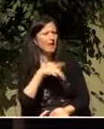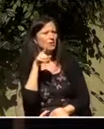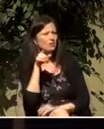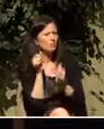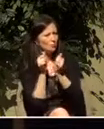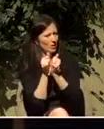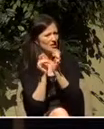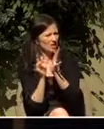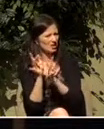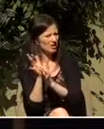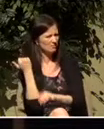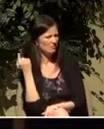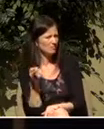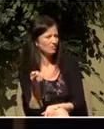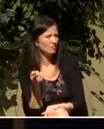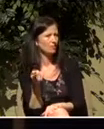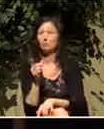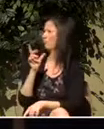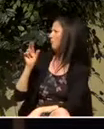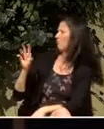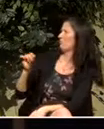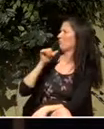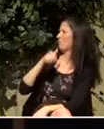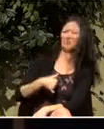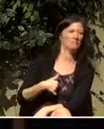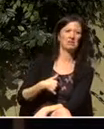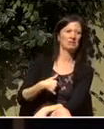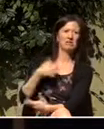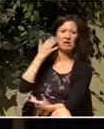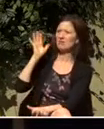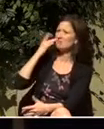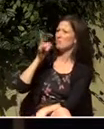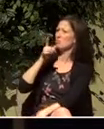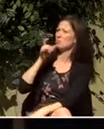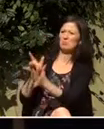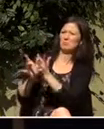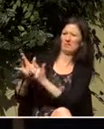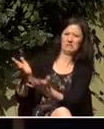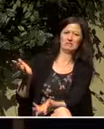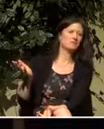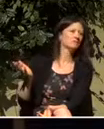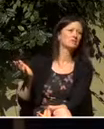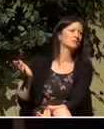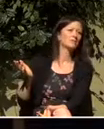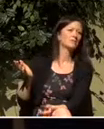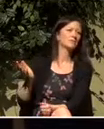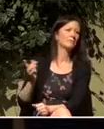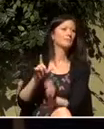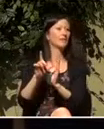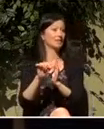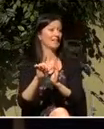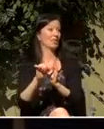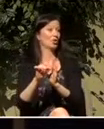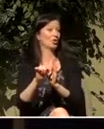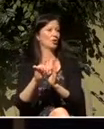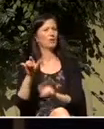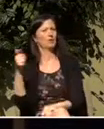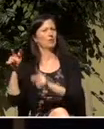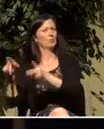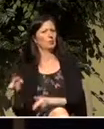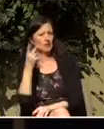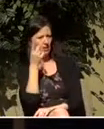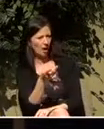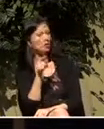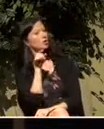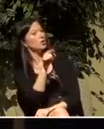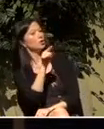with him." But he denied it. "Woman, I don't know him," he said. And a little later, someone else saw him and said, "You